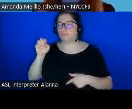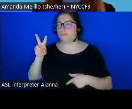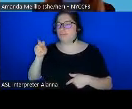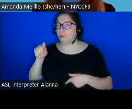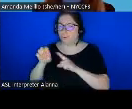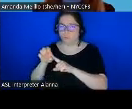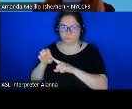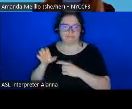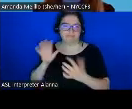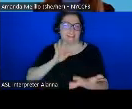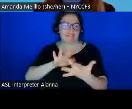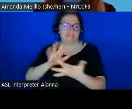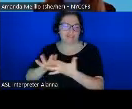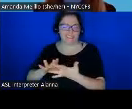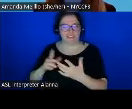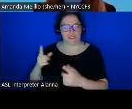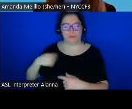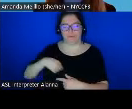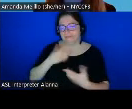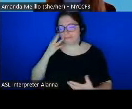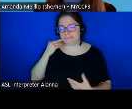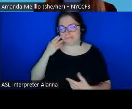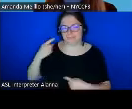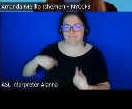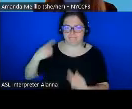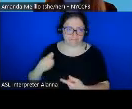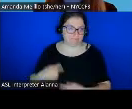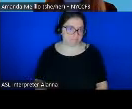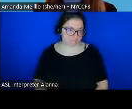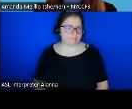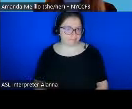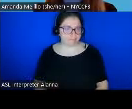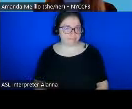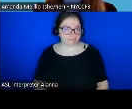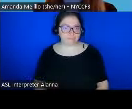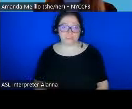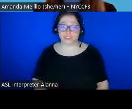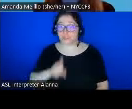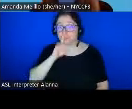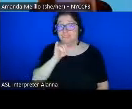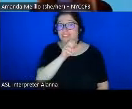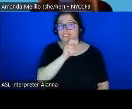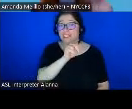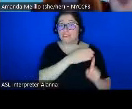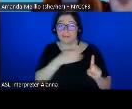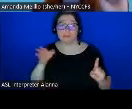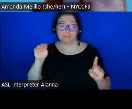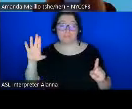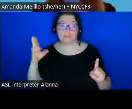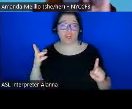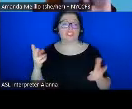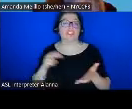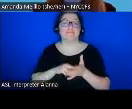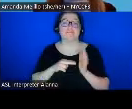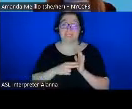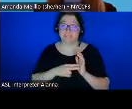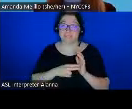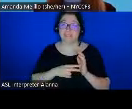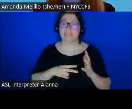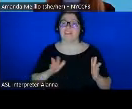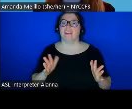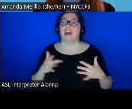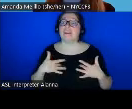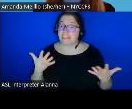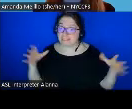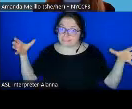several election cycles so really january through march is when we focus on having those events getting